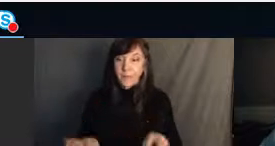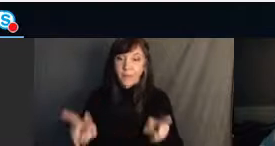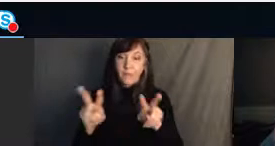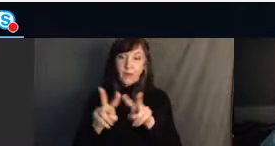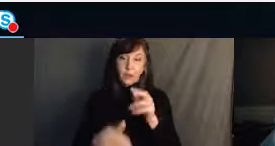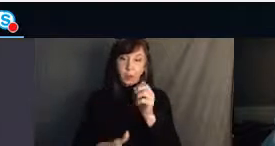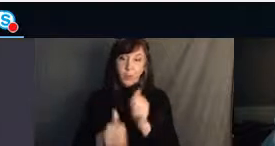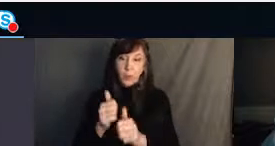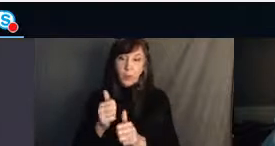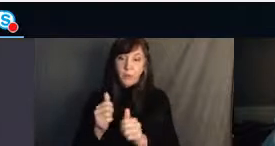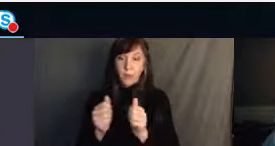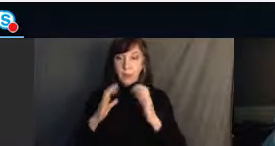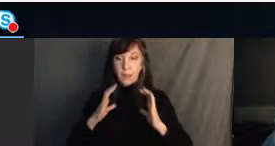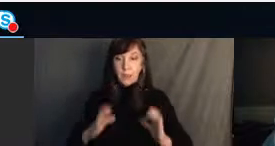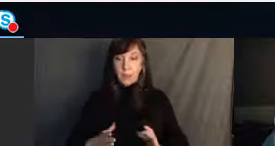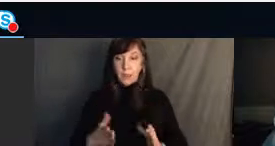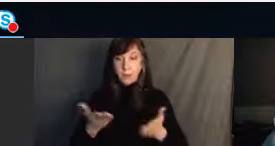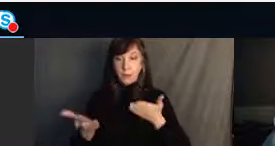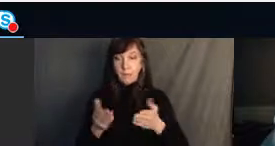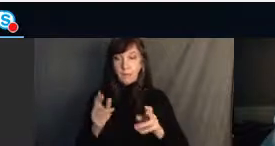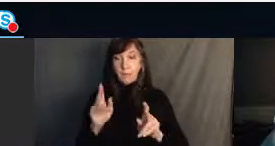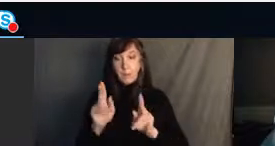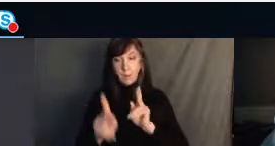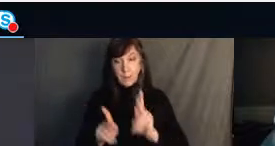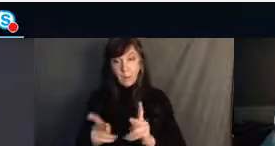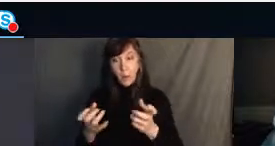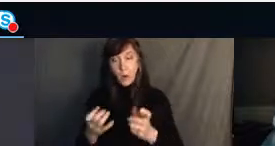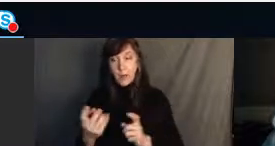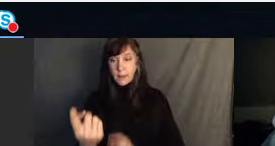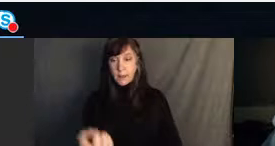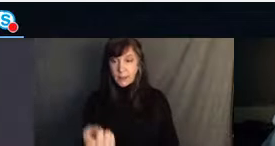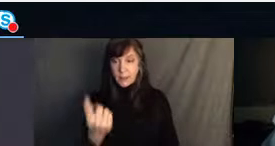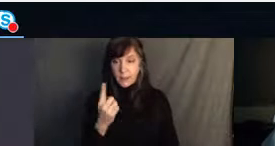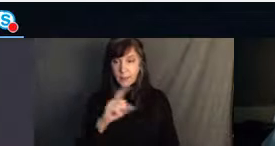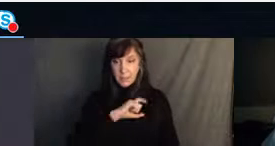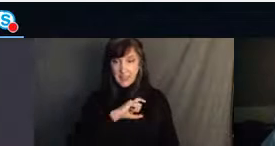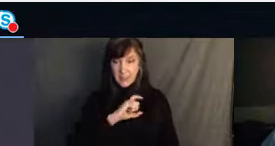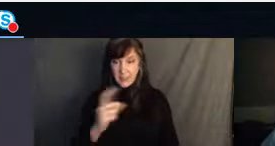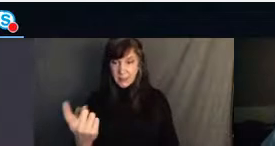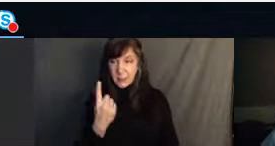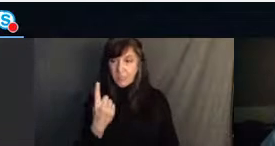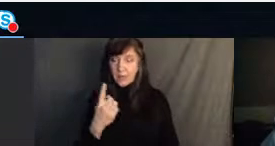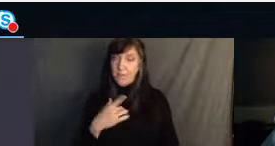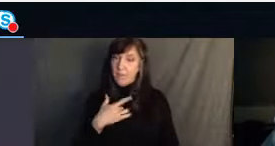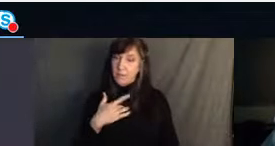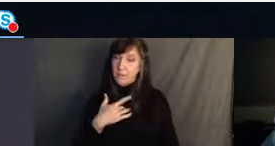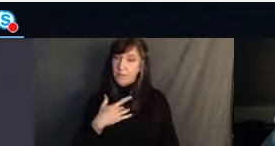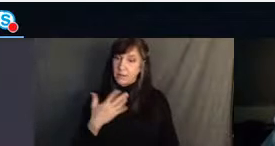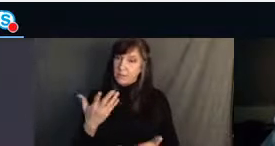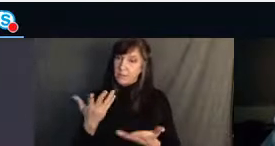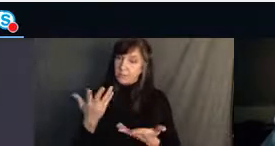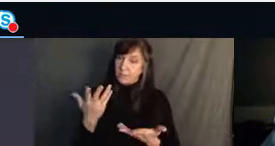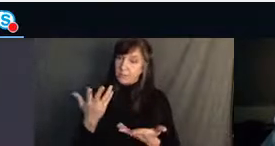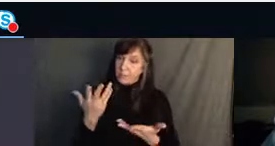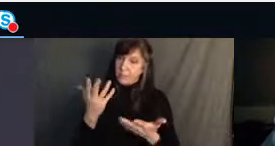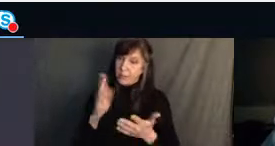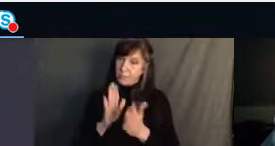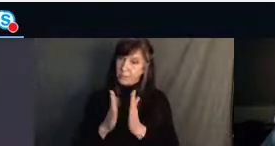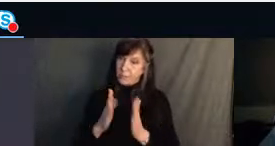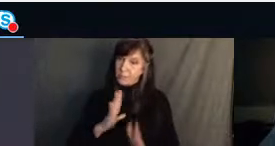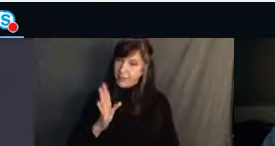Is they want to be treated respectfully, empathetically, and feel like their issue matters to the person that they